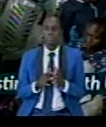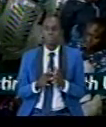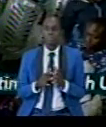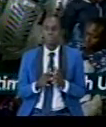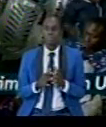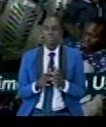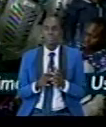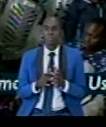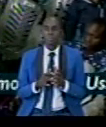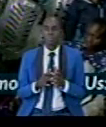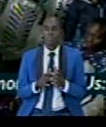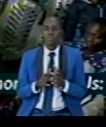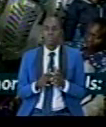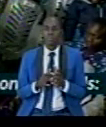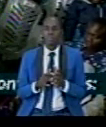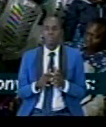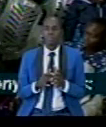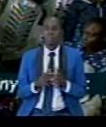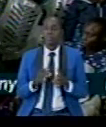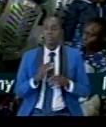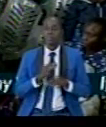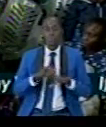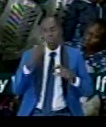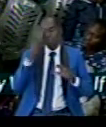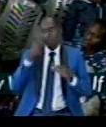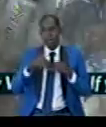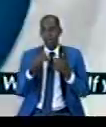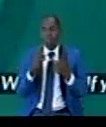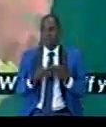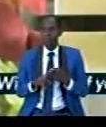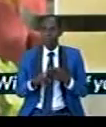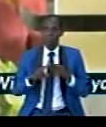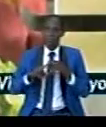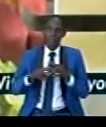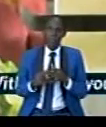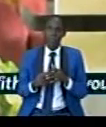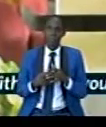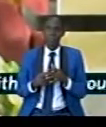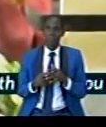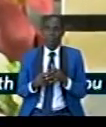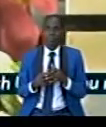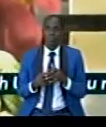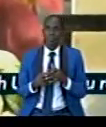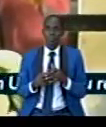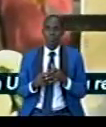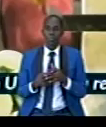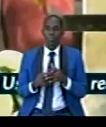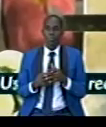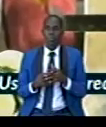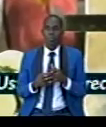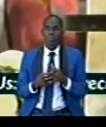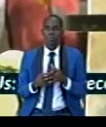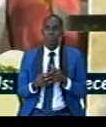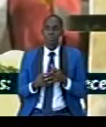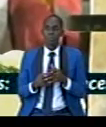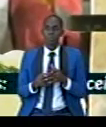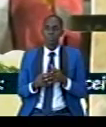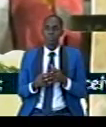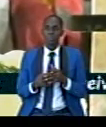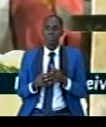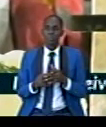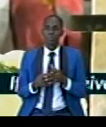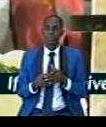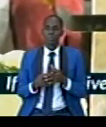I'm speechless, but I have to start somewhere. A long story has a way you can start. Firstly,